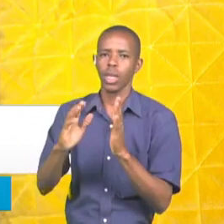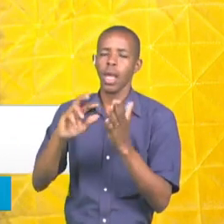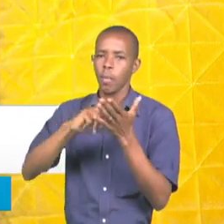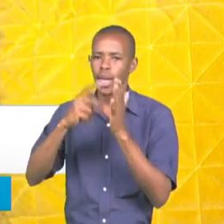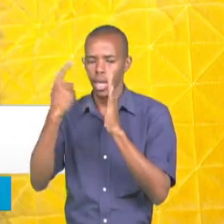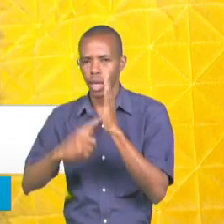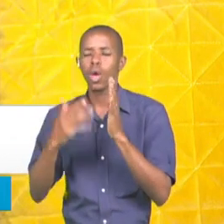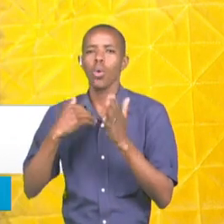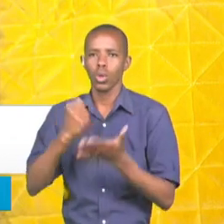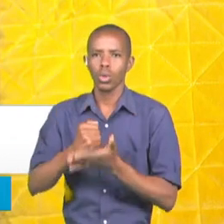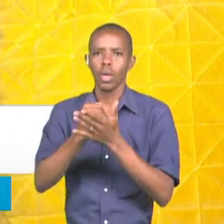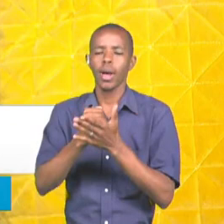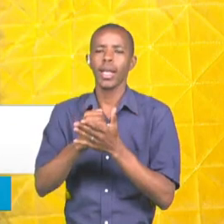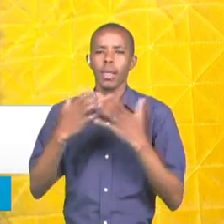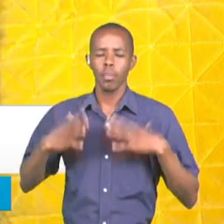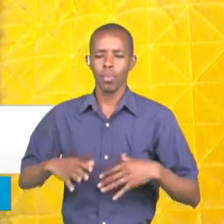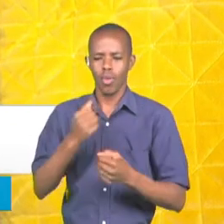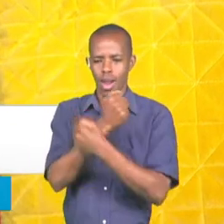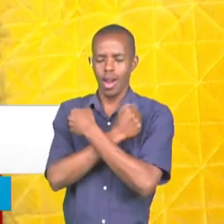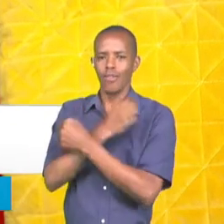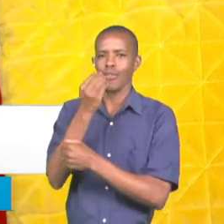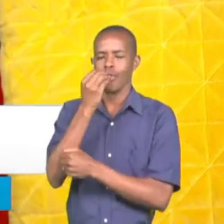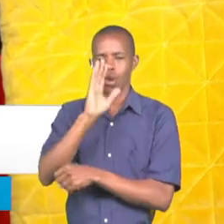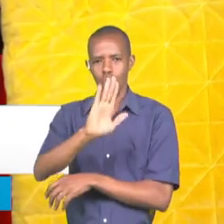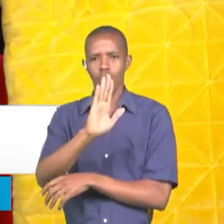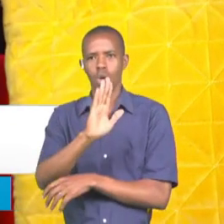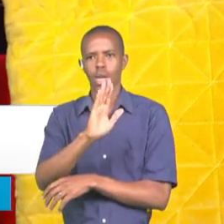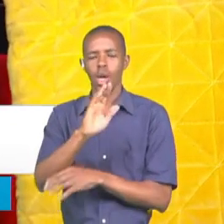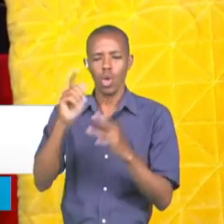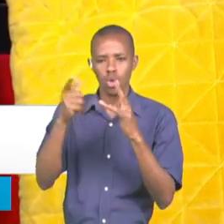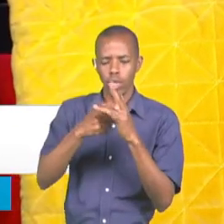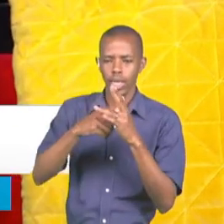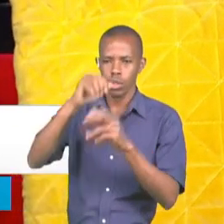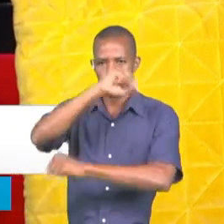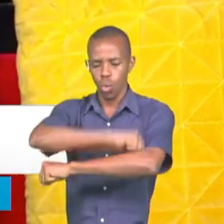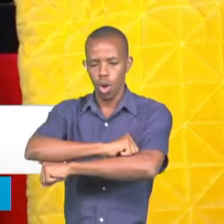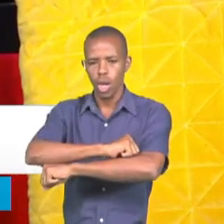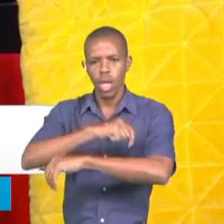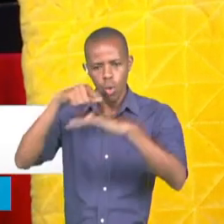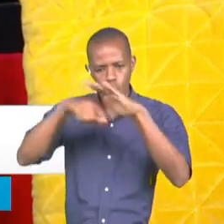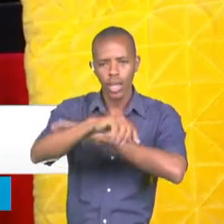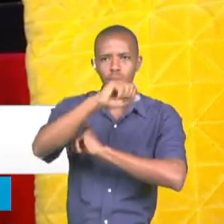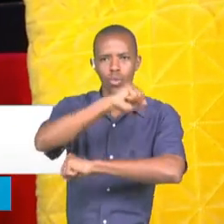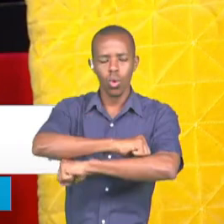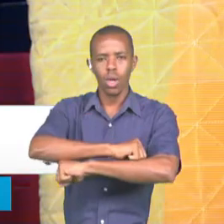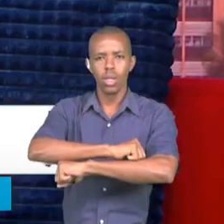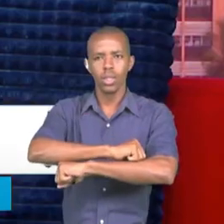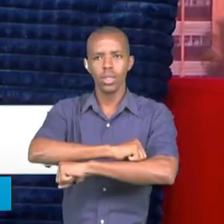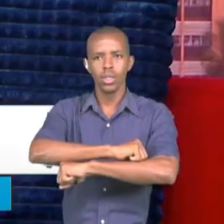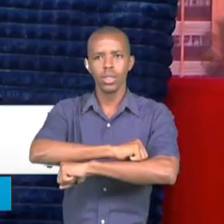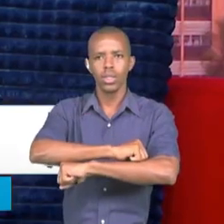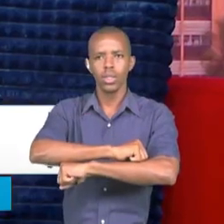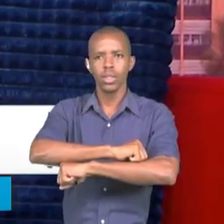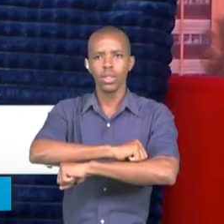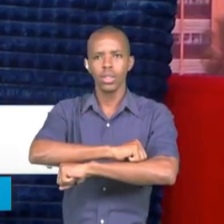cook and guys are used to your food. Now, looking at all these explanations, we start with school. You went to school? Yes. Now you're doing this? So how are your